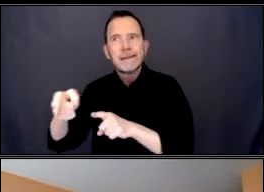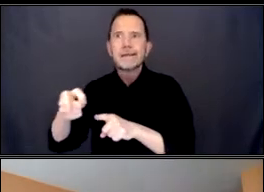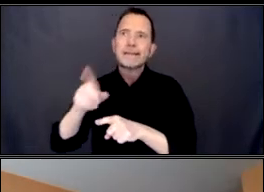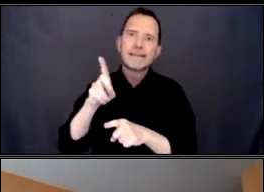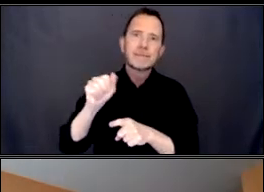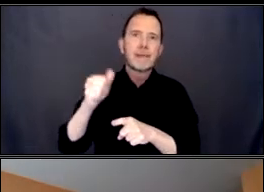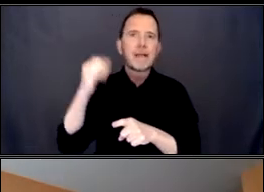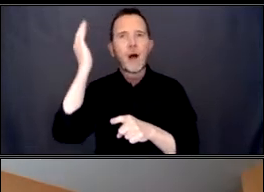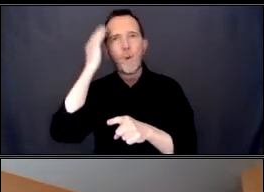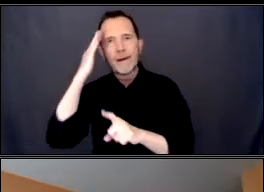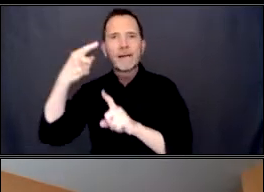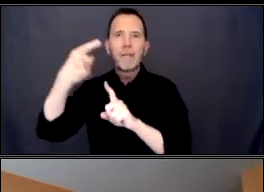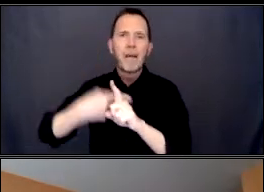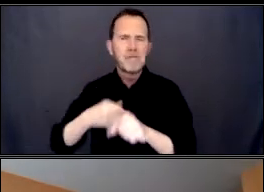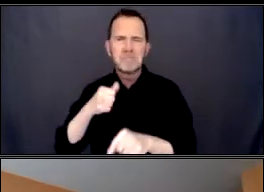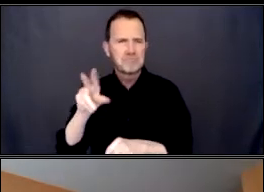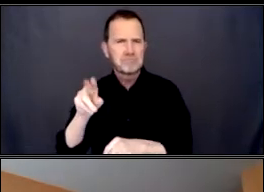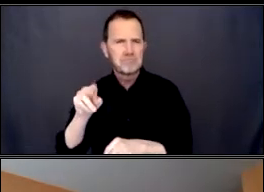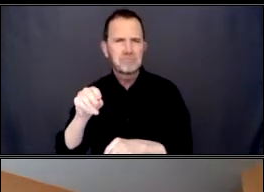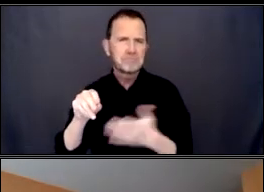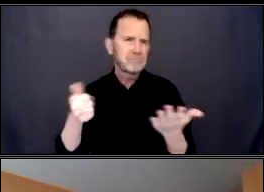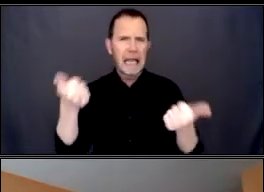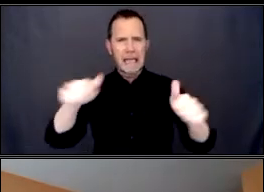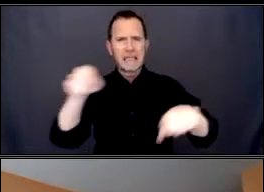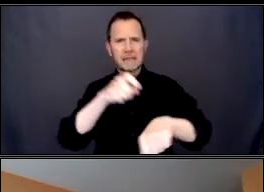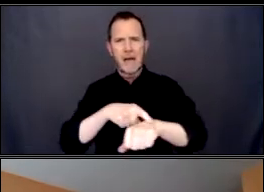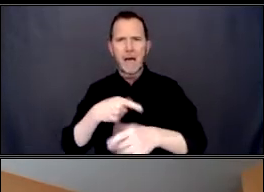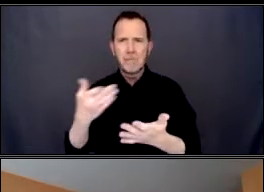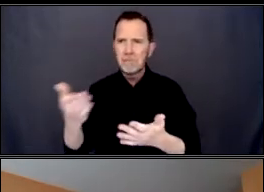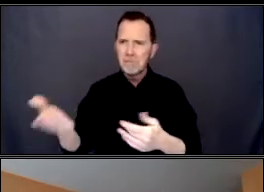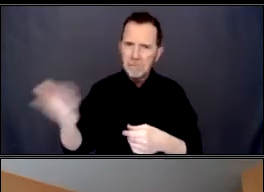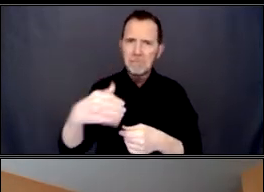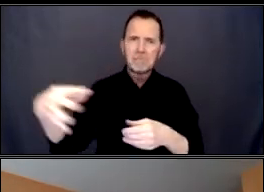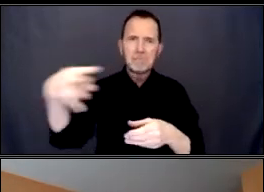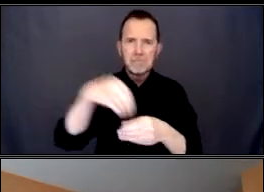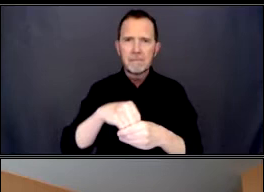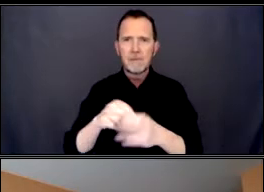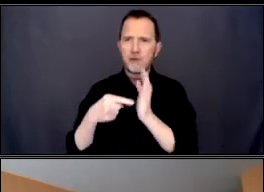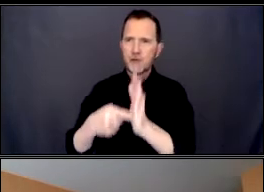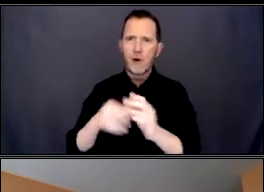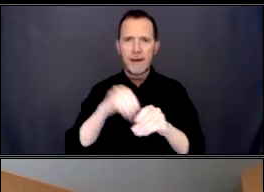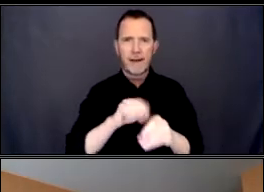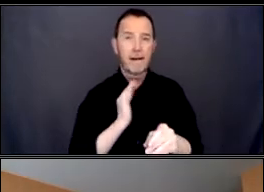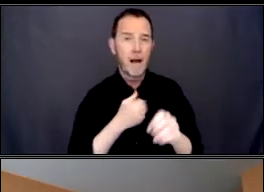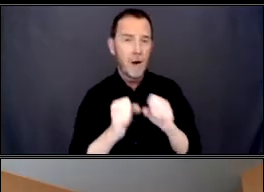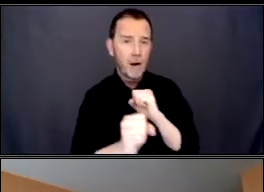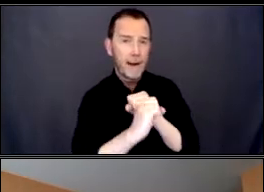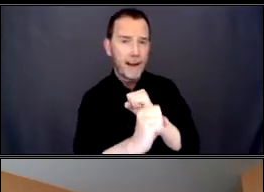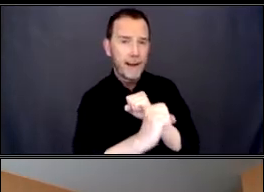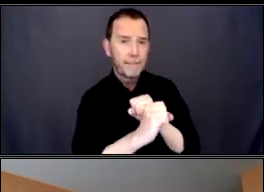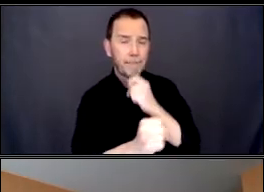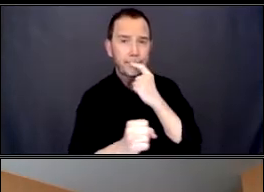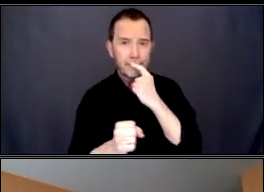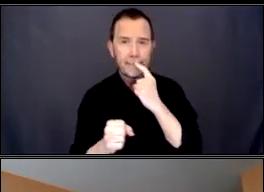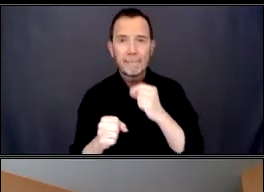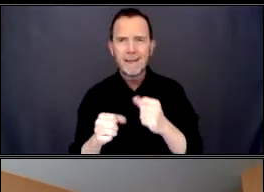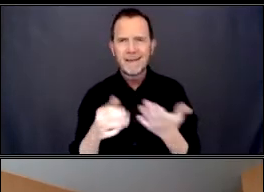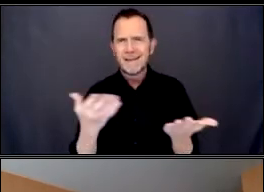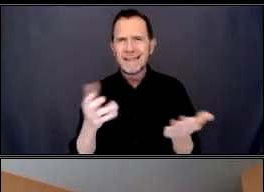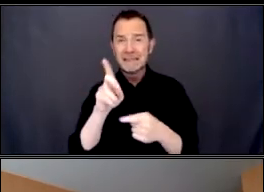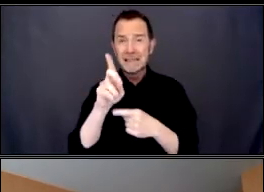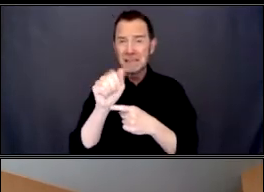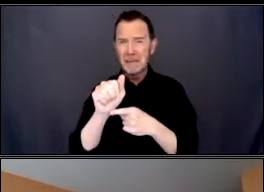disability is a natural part of the human condition. And that, therefore, it should be reflected in all of the ways that we act, operate,